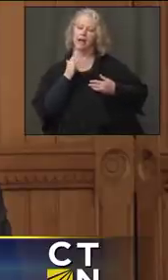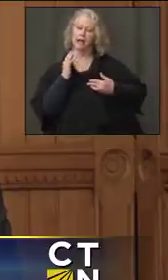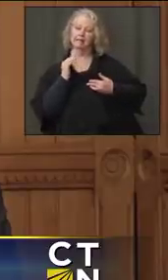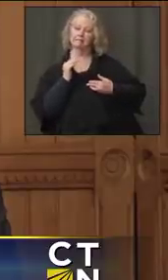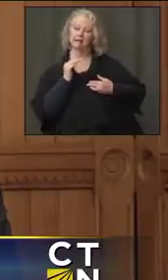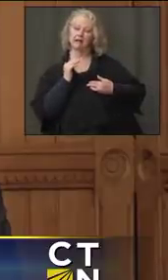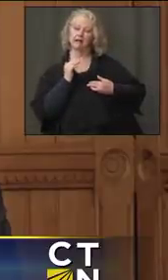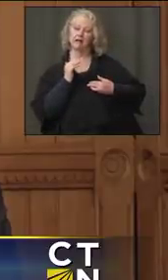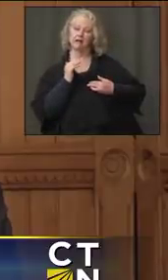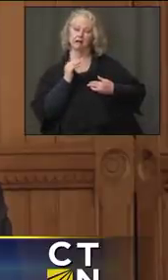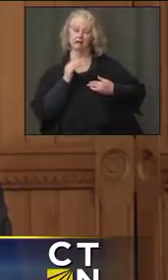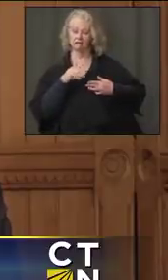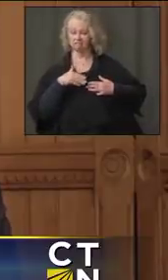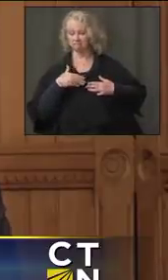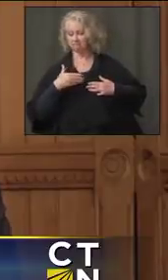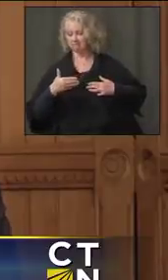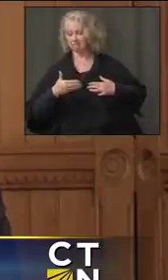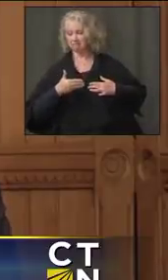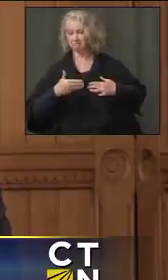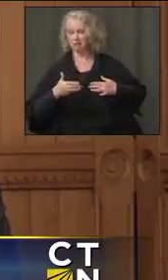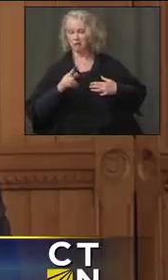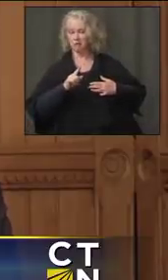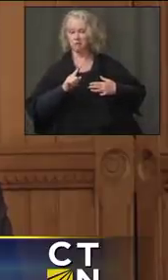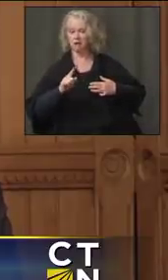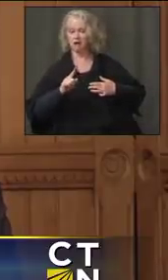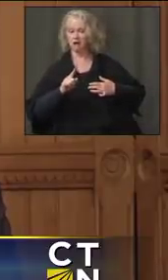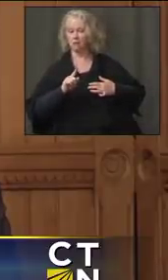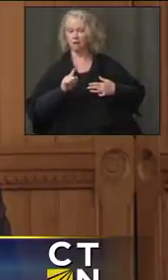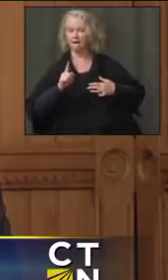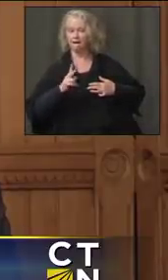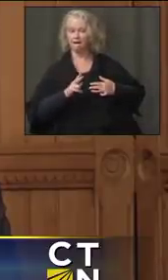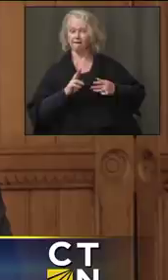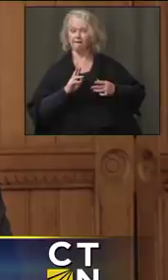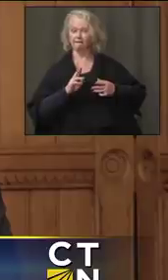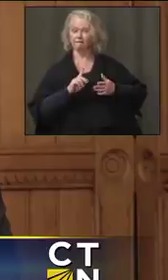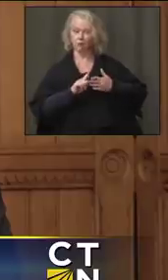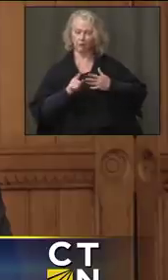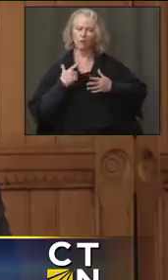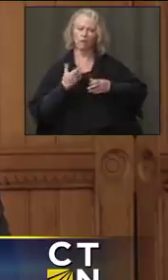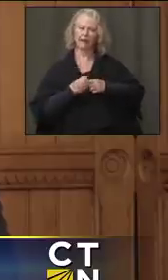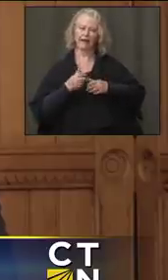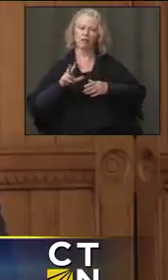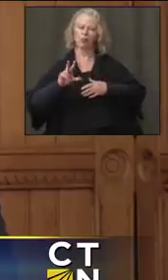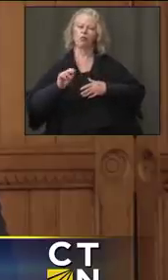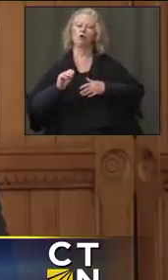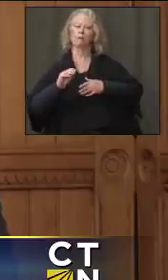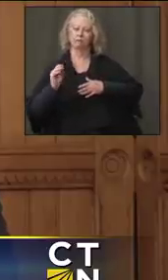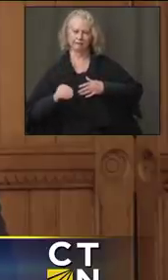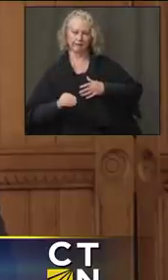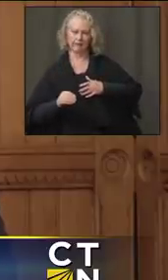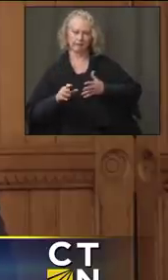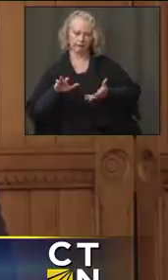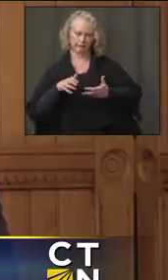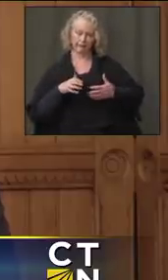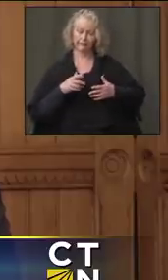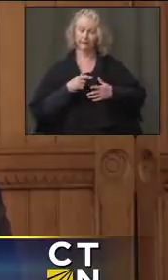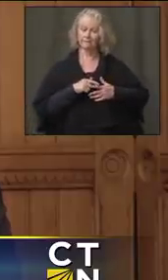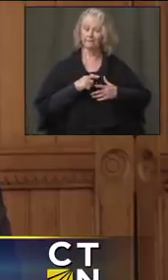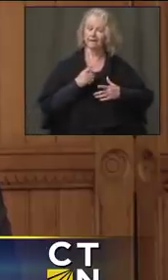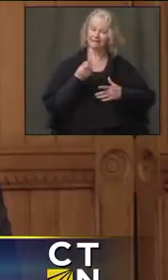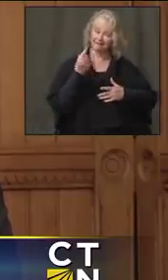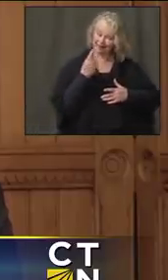be fulfilled within the next week and a half. But even as the remaining 50% comes in, as the governor alluded to